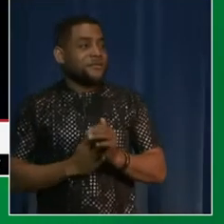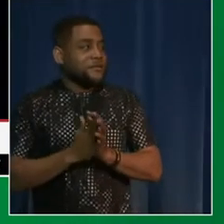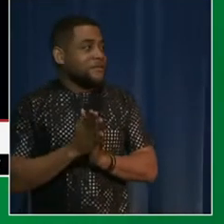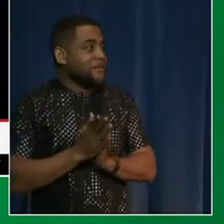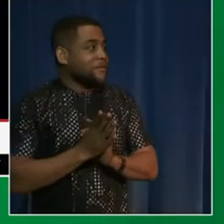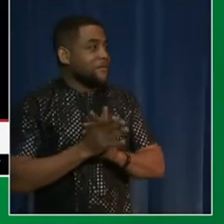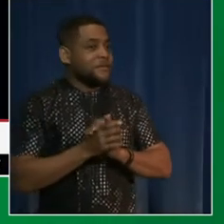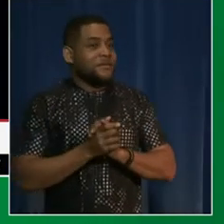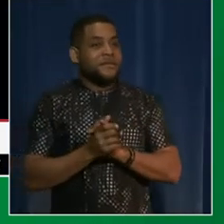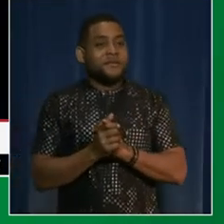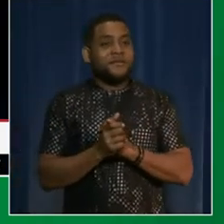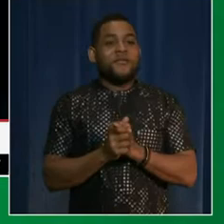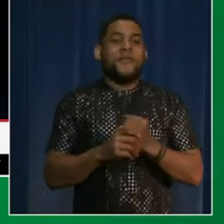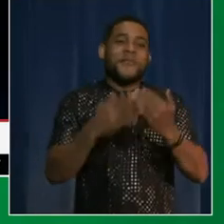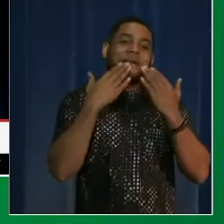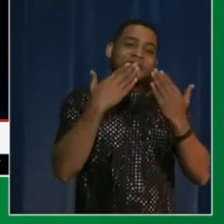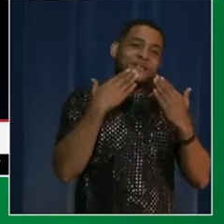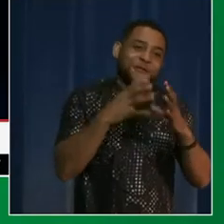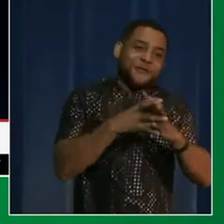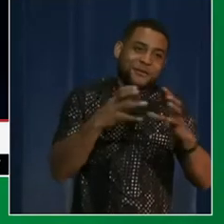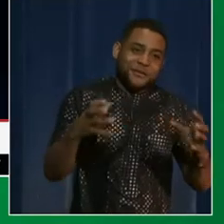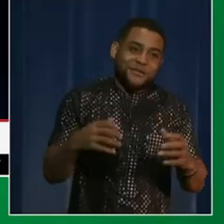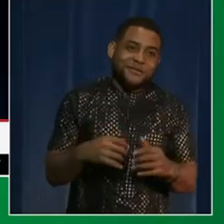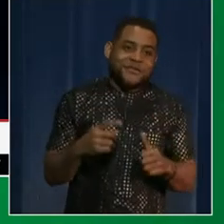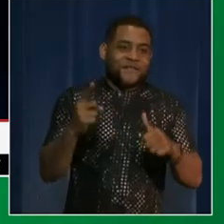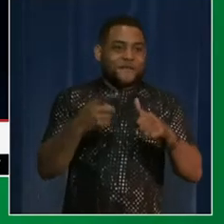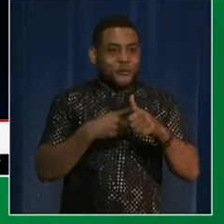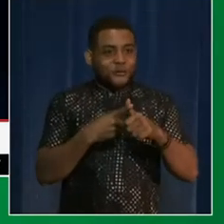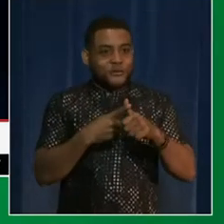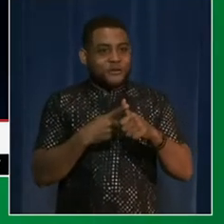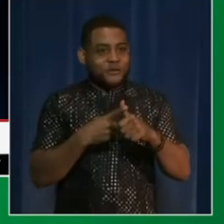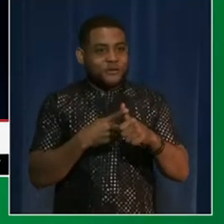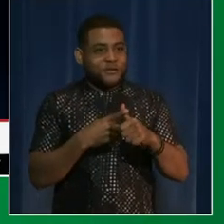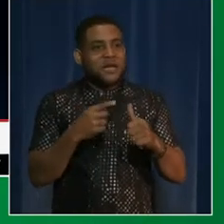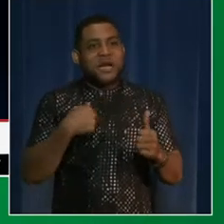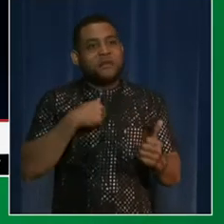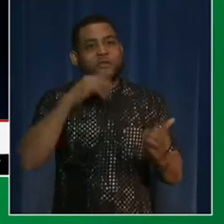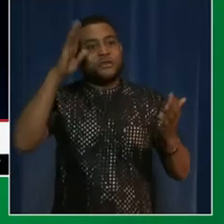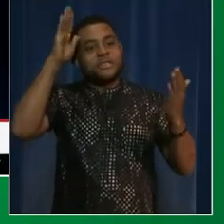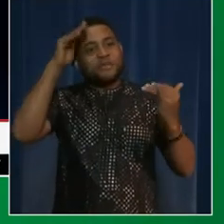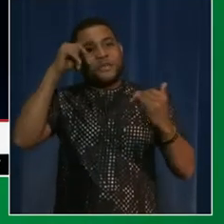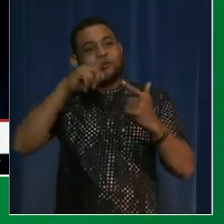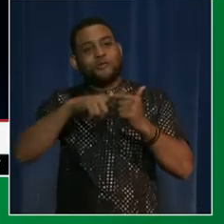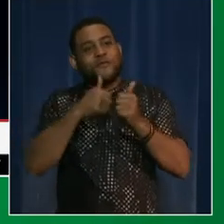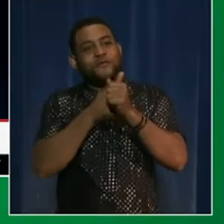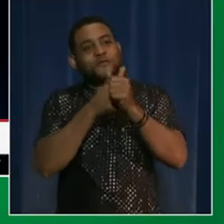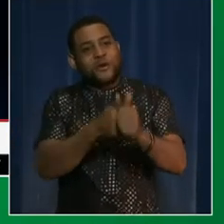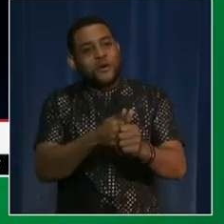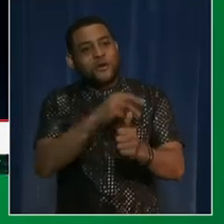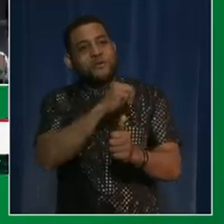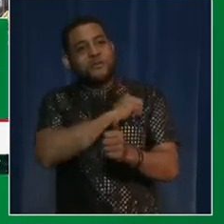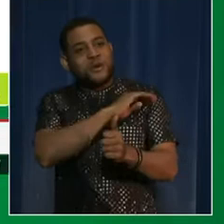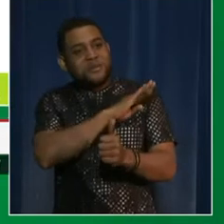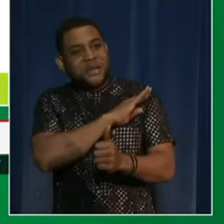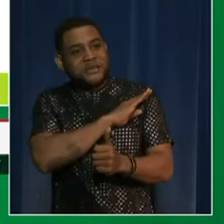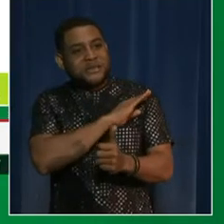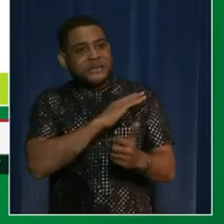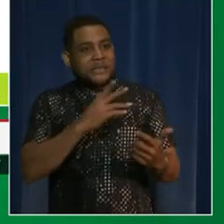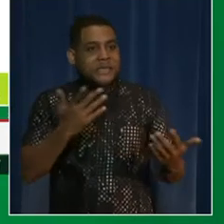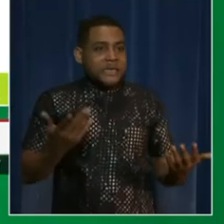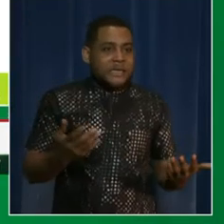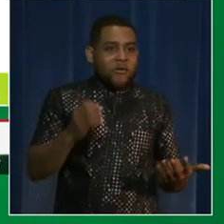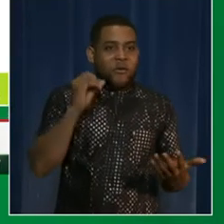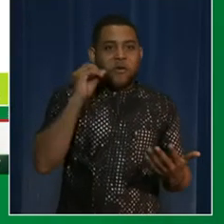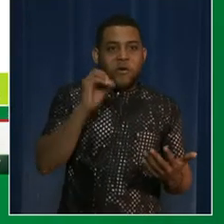Thank you very much. First of all, I wasn't expecting to follow Mayor Bowser or Councilmember